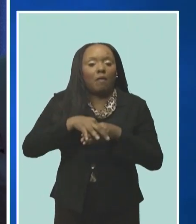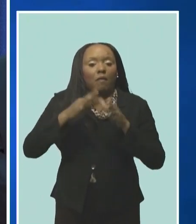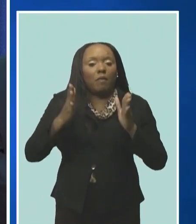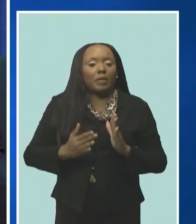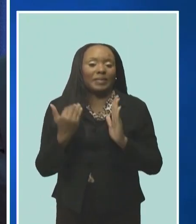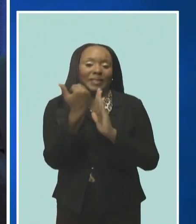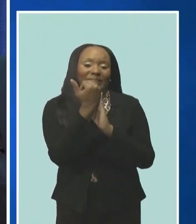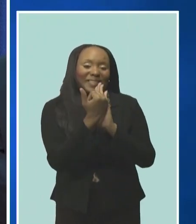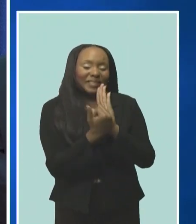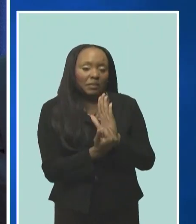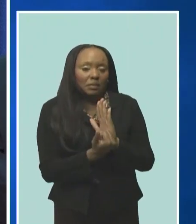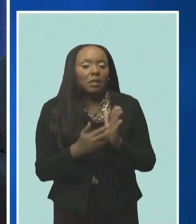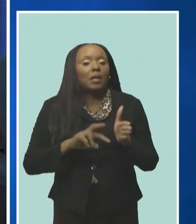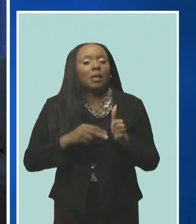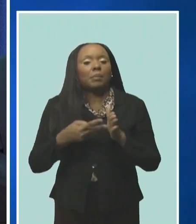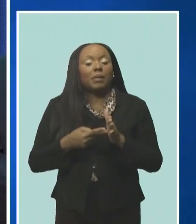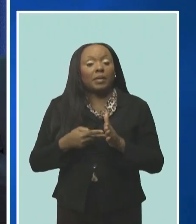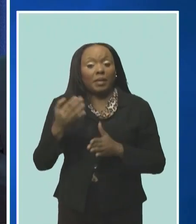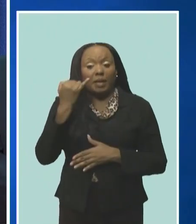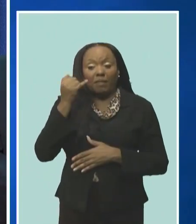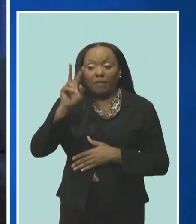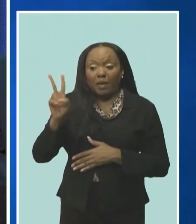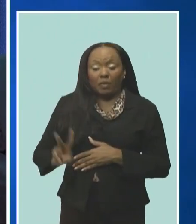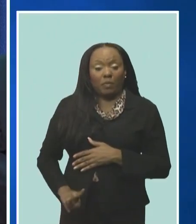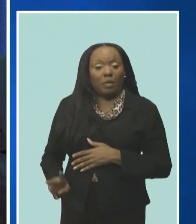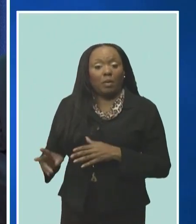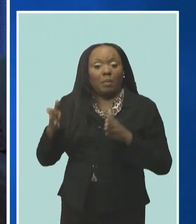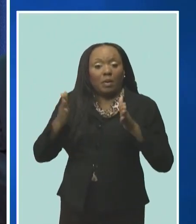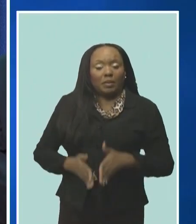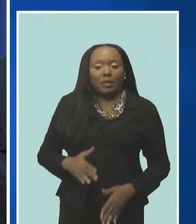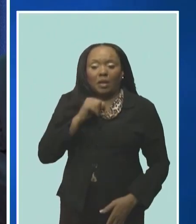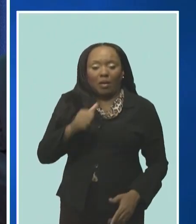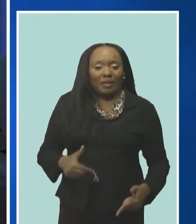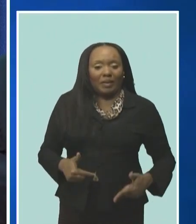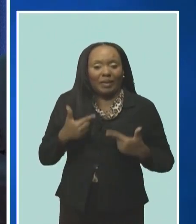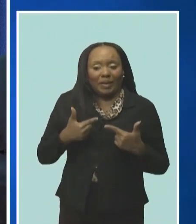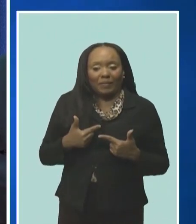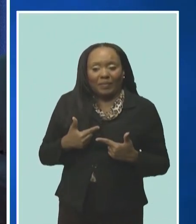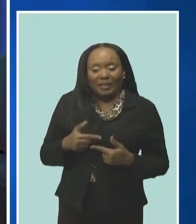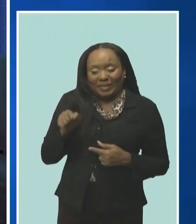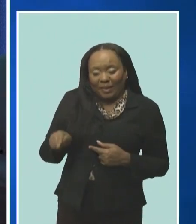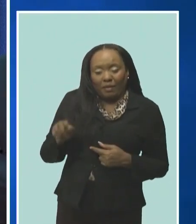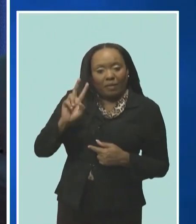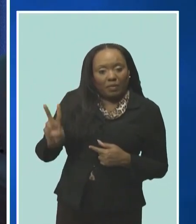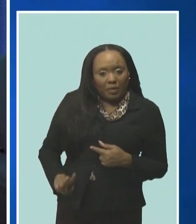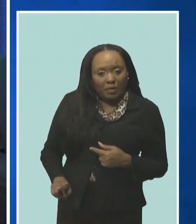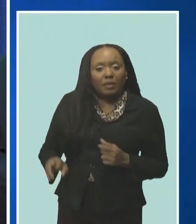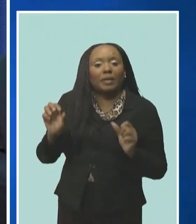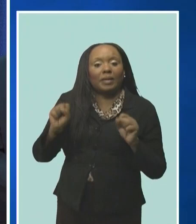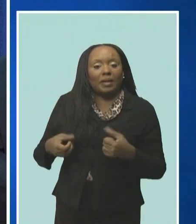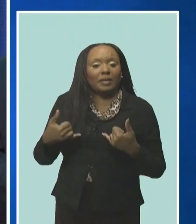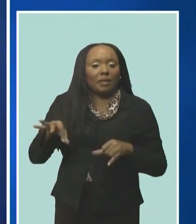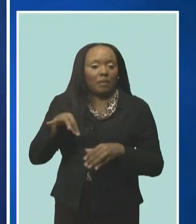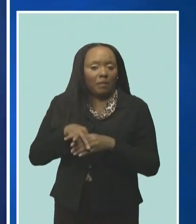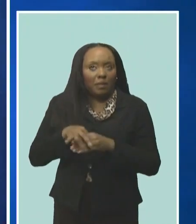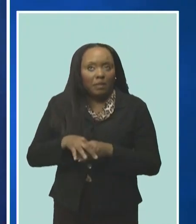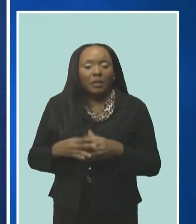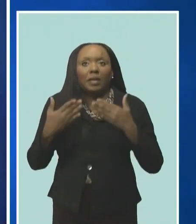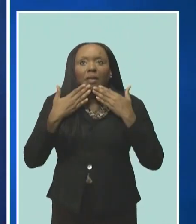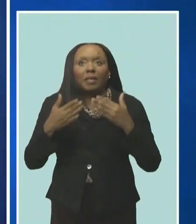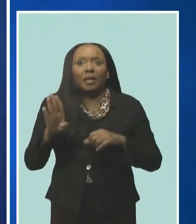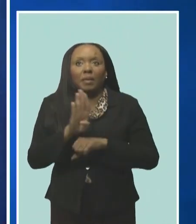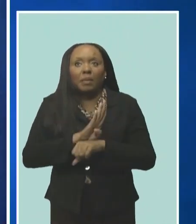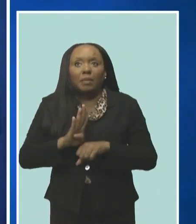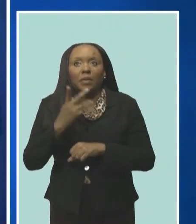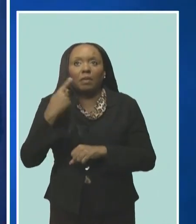can vote, and there is media access for all opposition parties. He thanked Barbados for its role in the